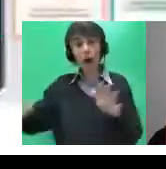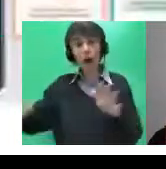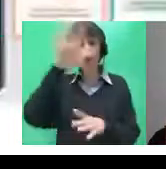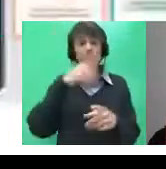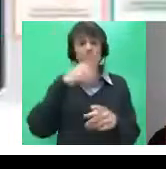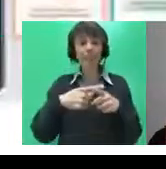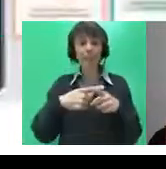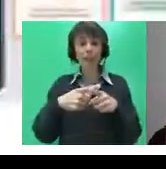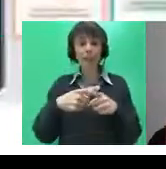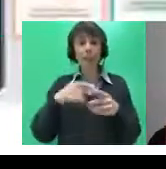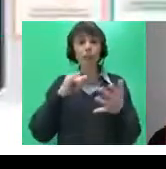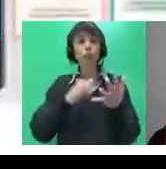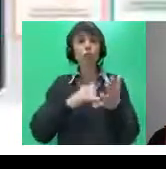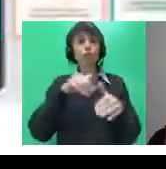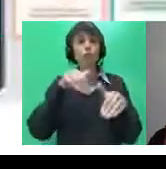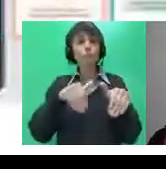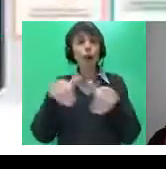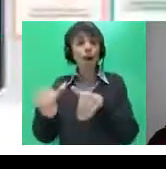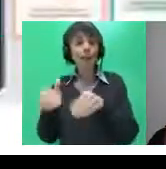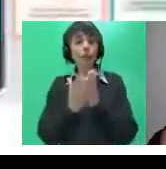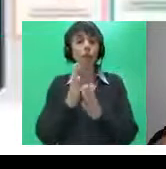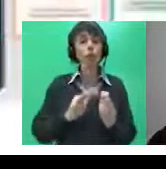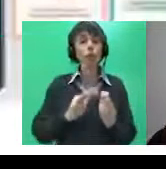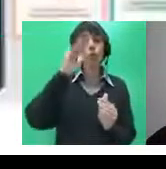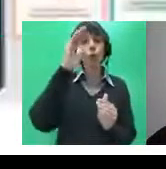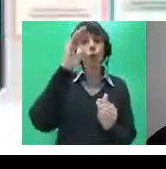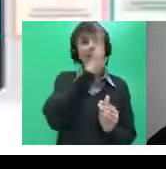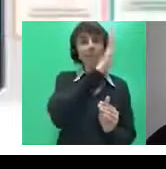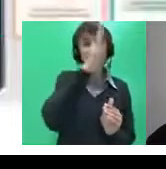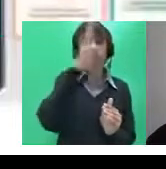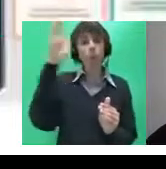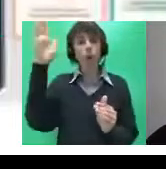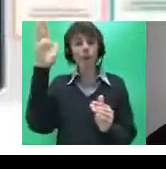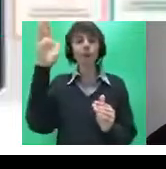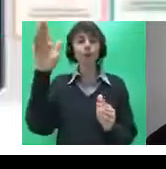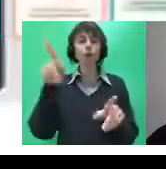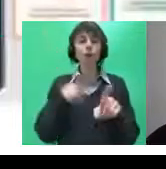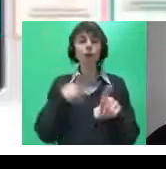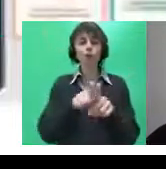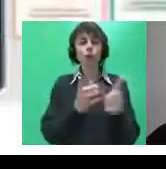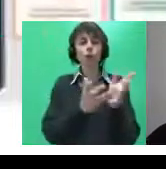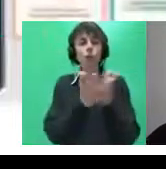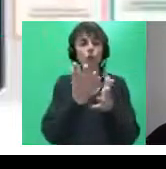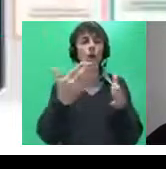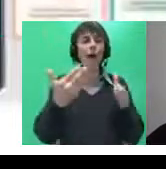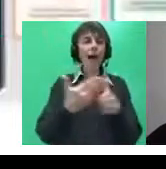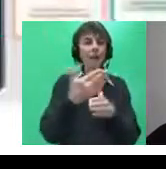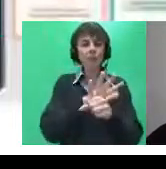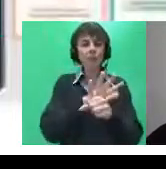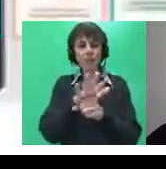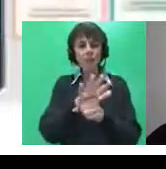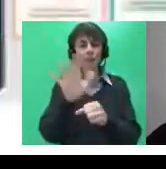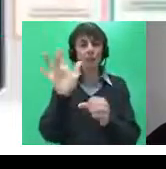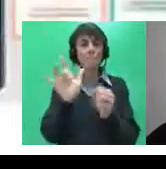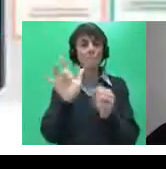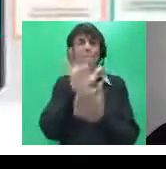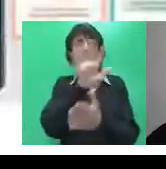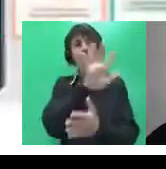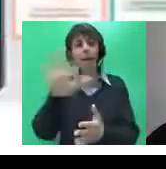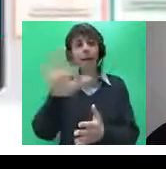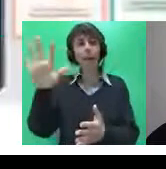the northeast and northwest, and also through activation areas and active partnerships across the Midlands, southwest, and other counties as